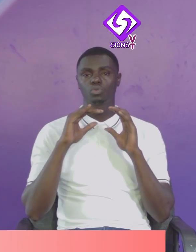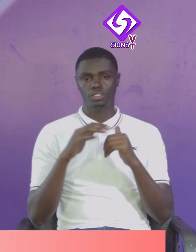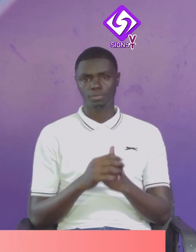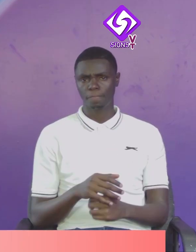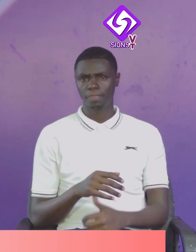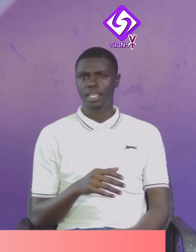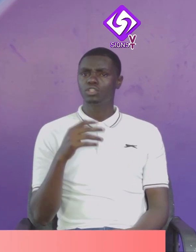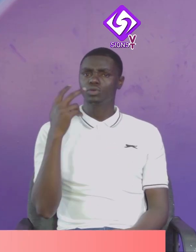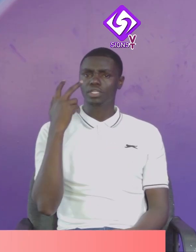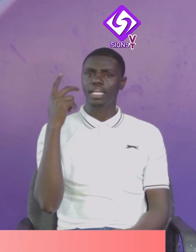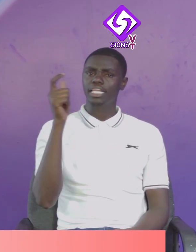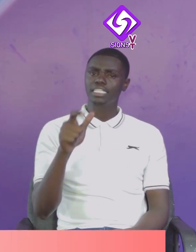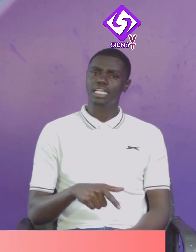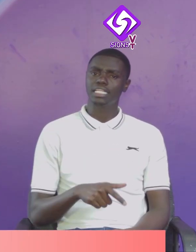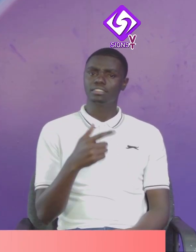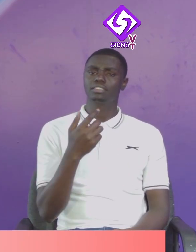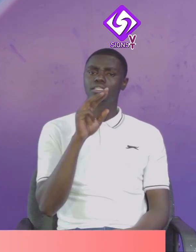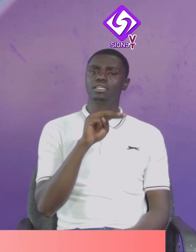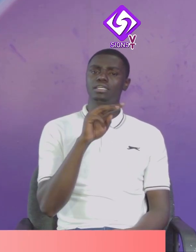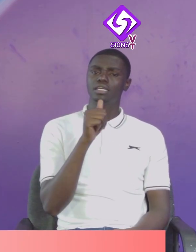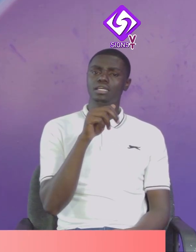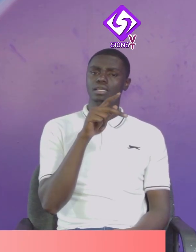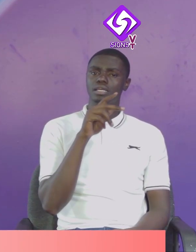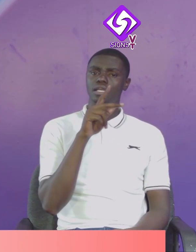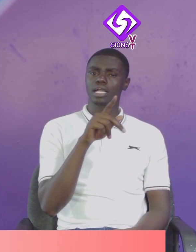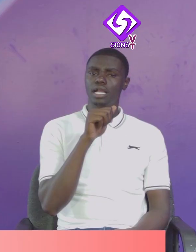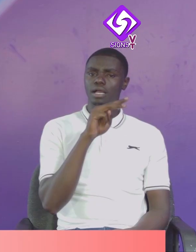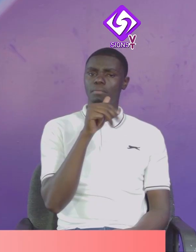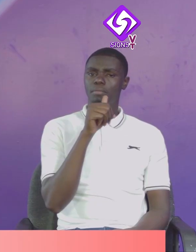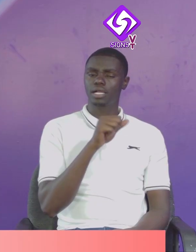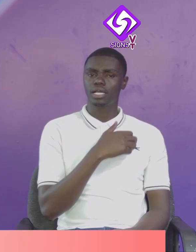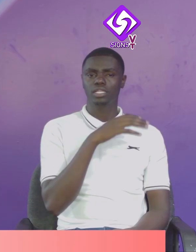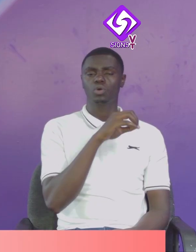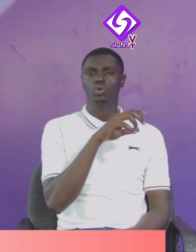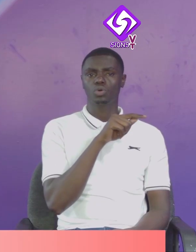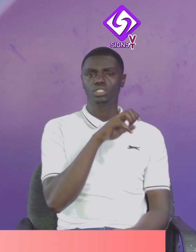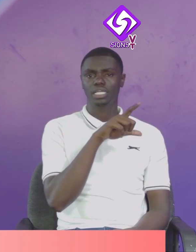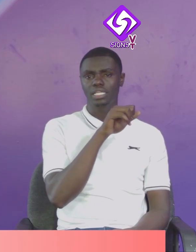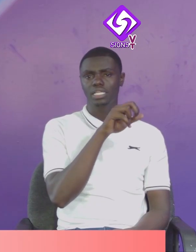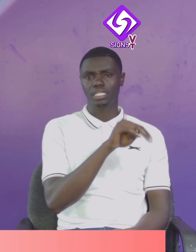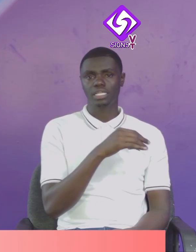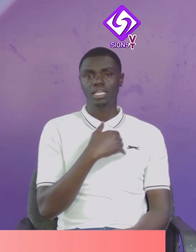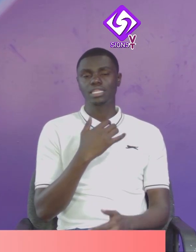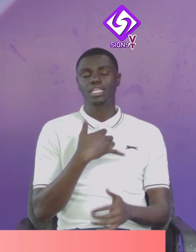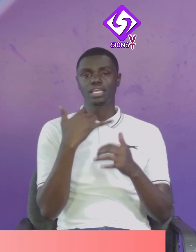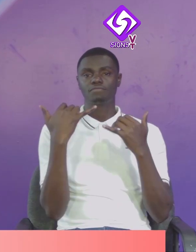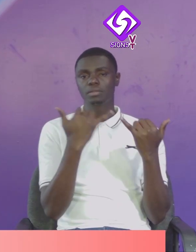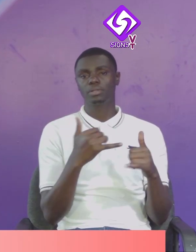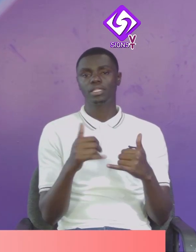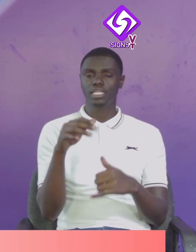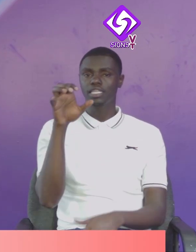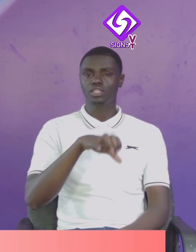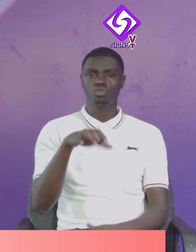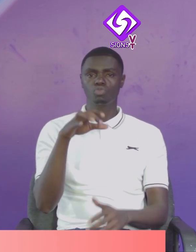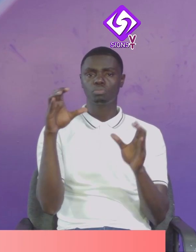the likes of Scamacca, the likes of Ossolini, these are players, of course, they are top players in European clubs,